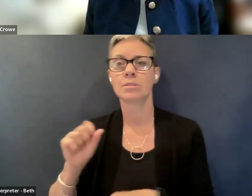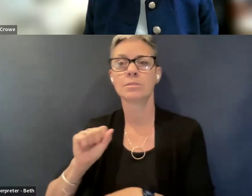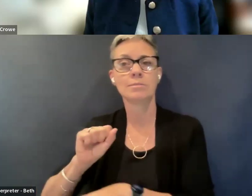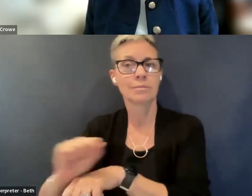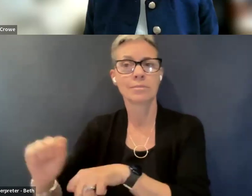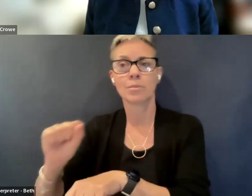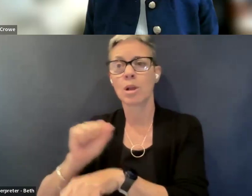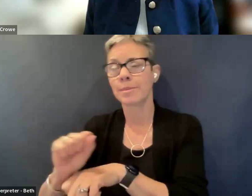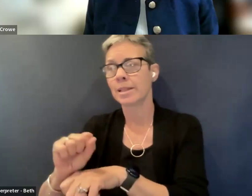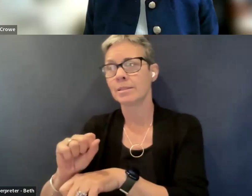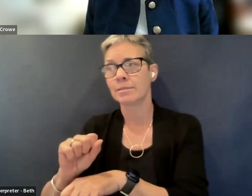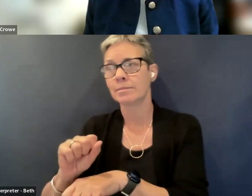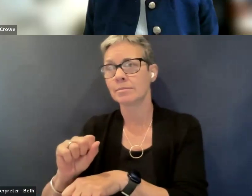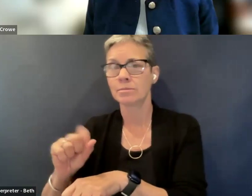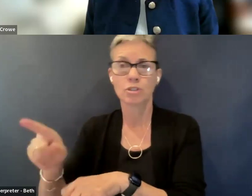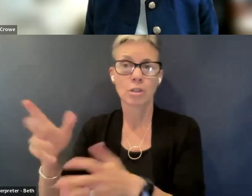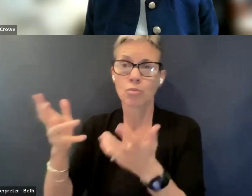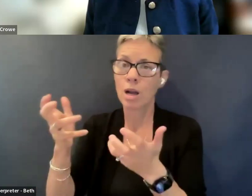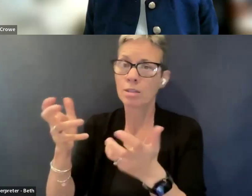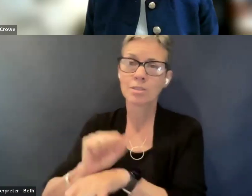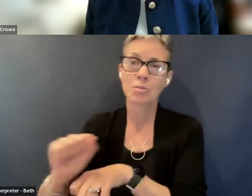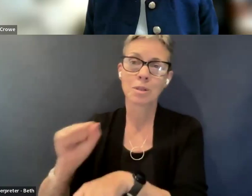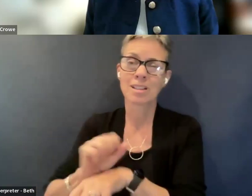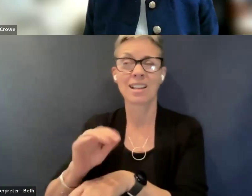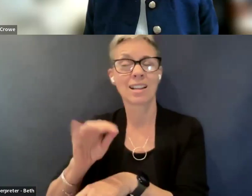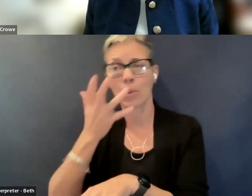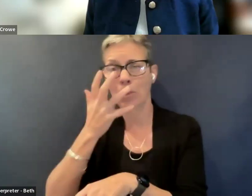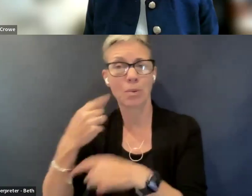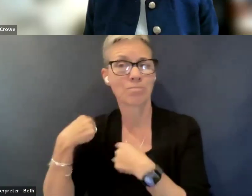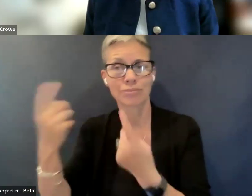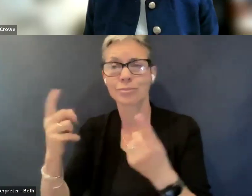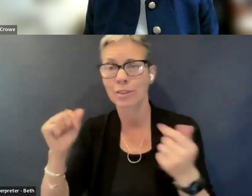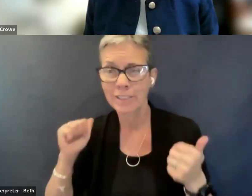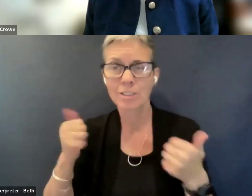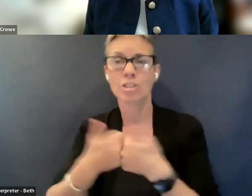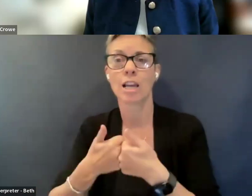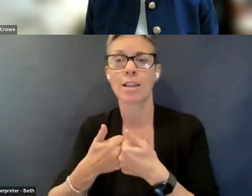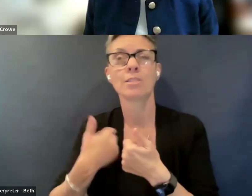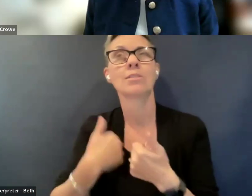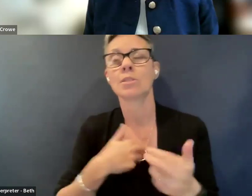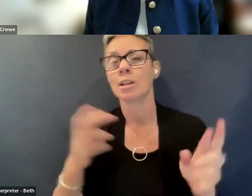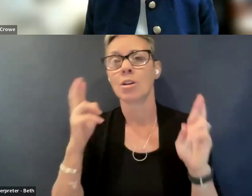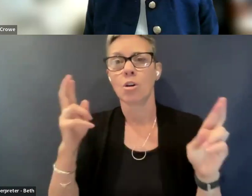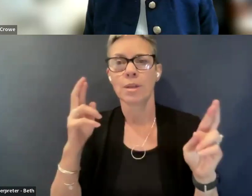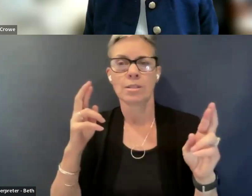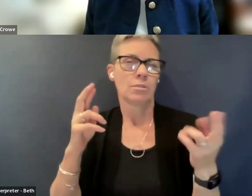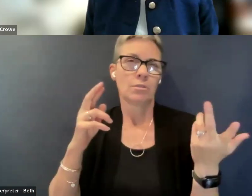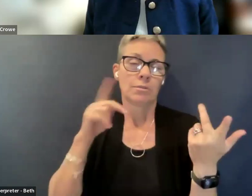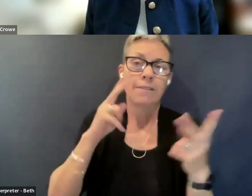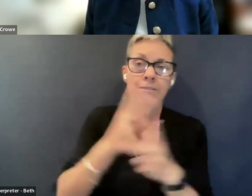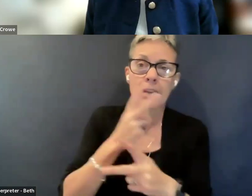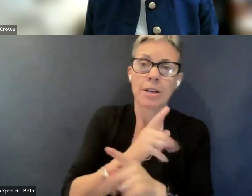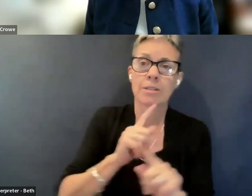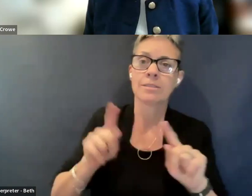huge desire of hers, and it's been a challenge. And so we're hoping to find ways to